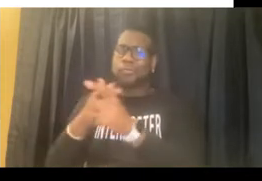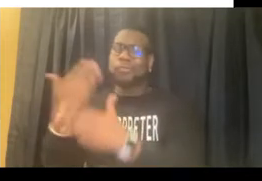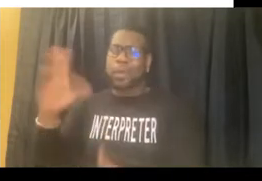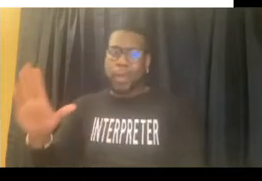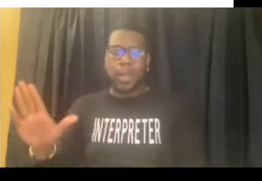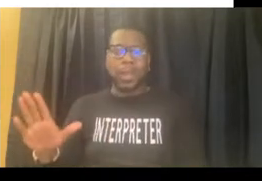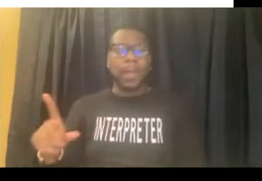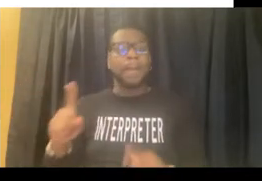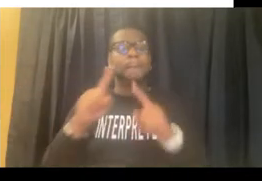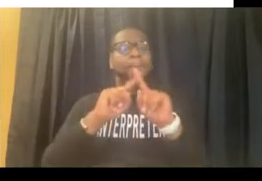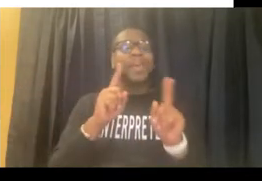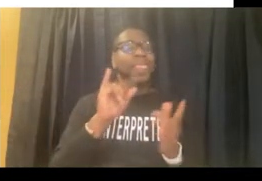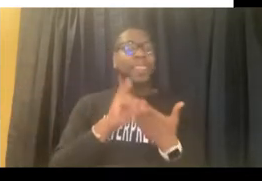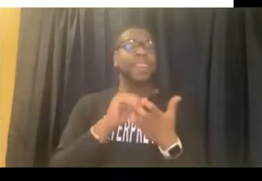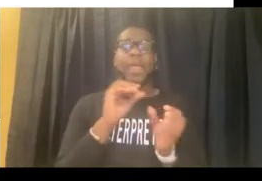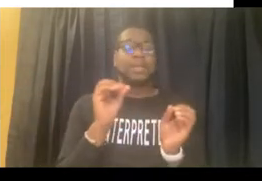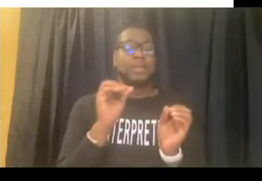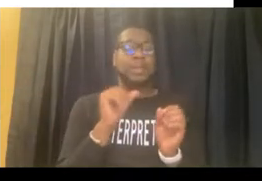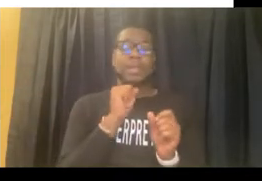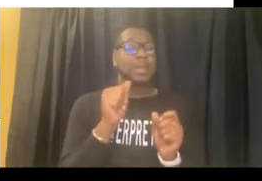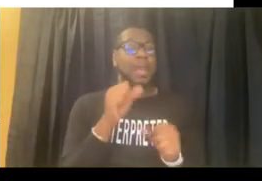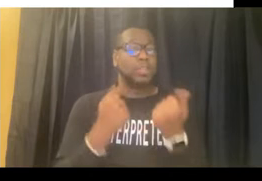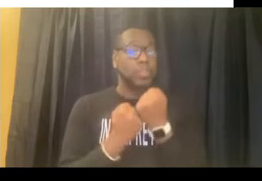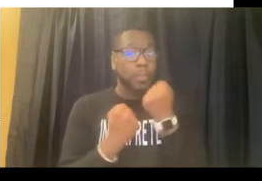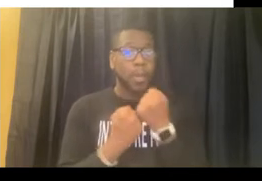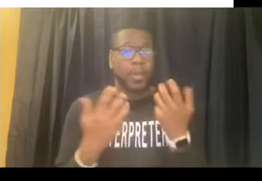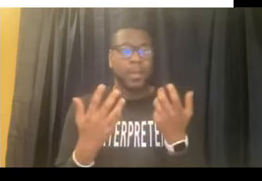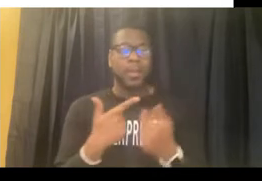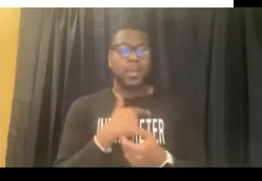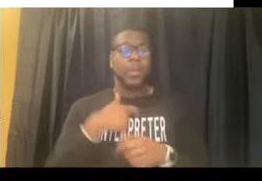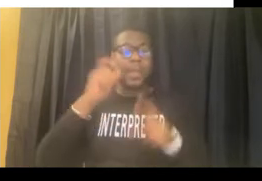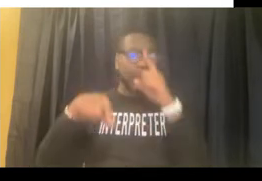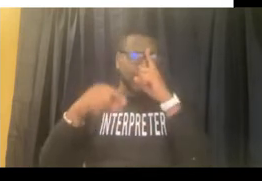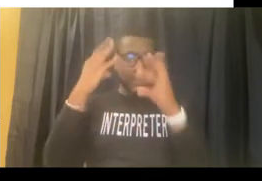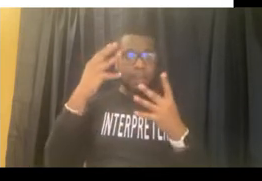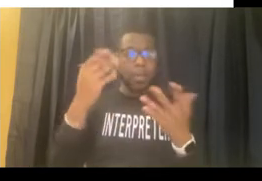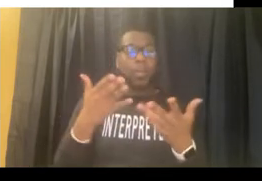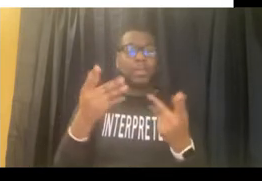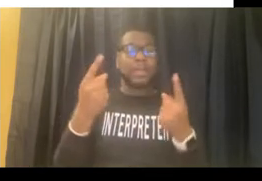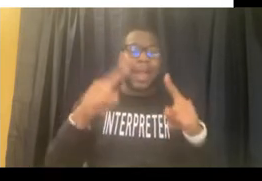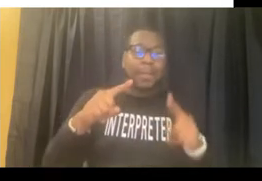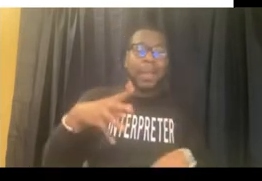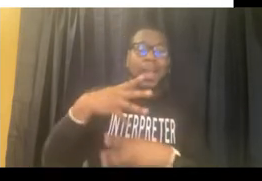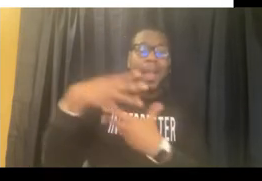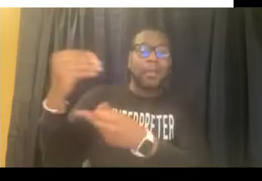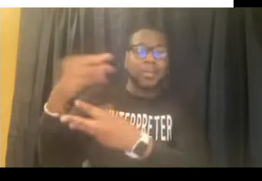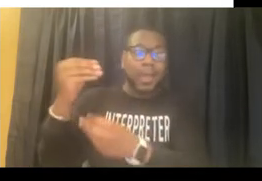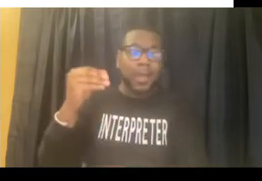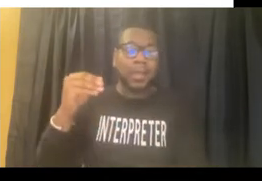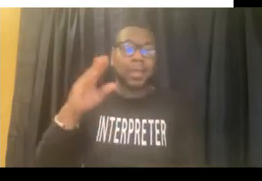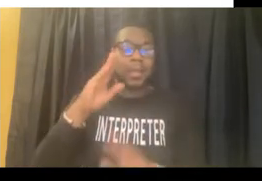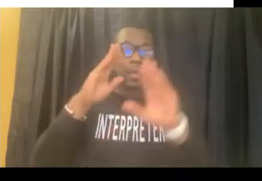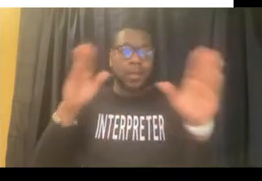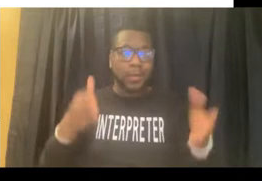of recognizing, well, why is she running away? What is happening outside of the home? We had one youth who would run away because she wanted to be with her birth